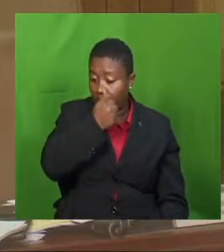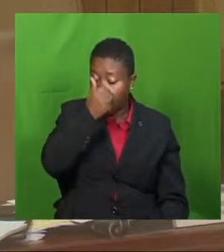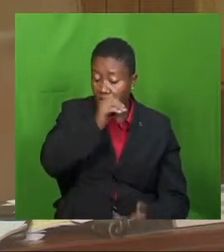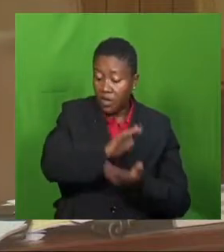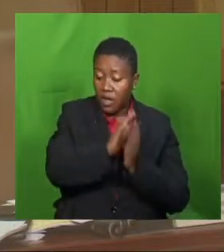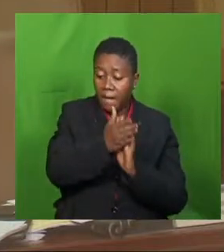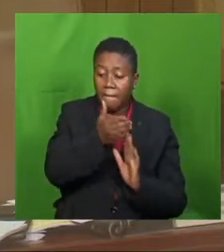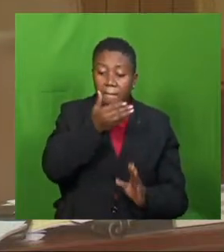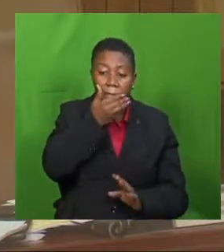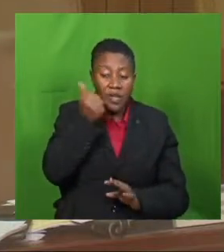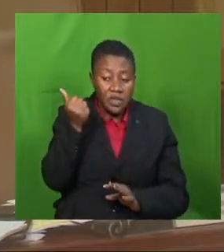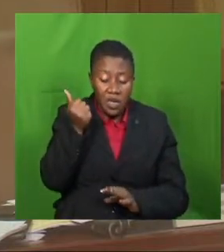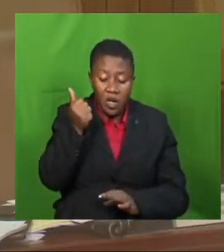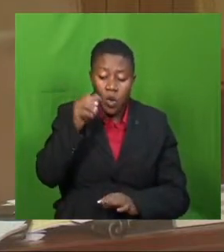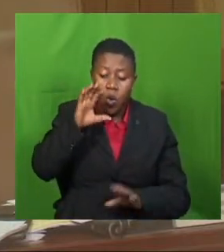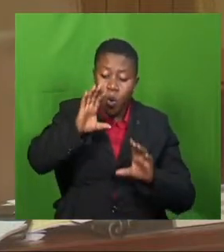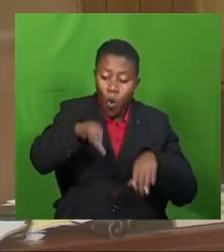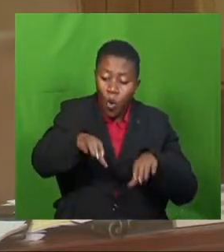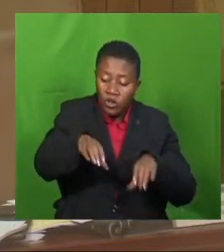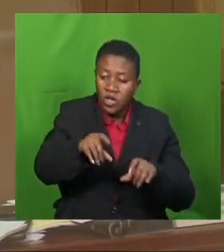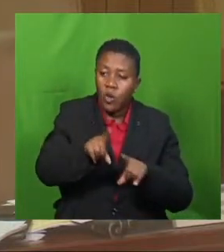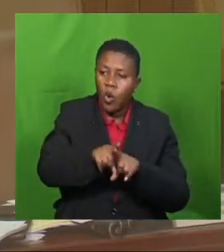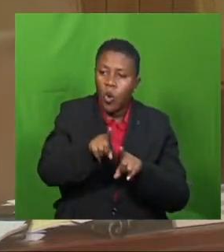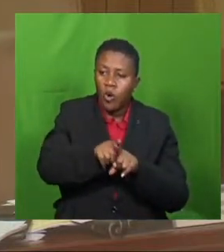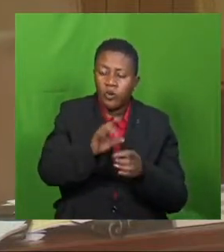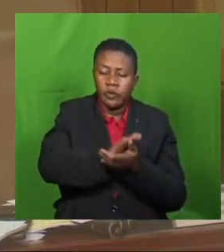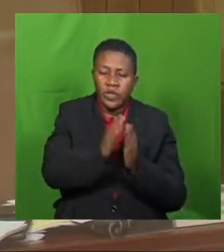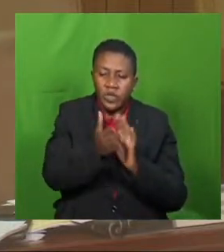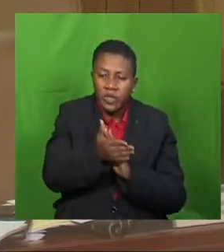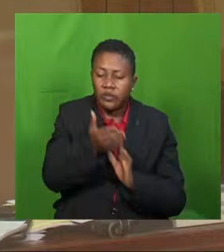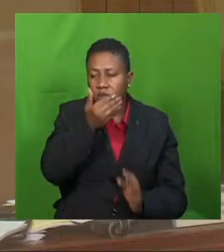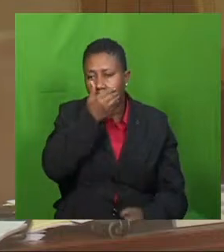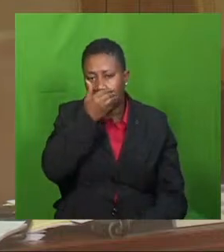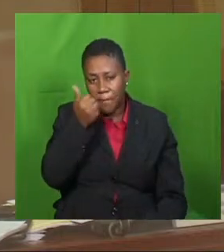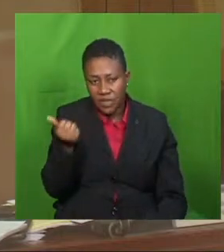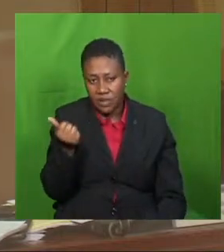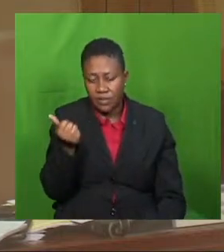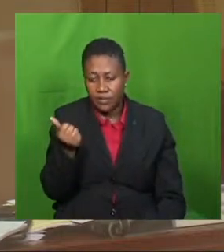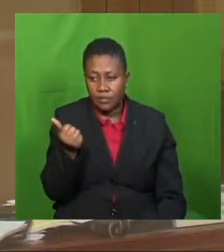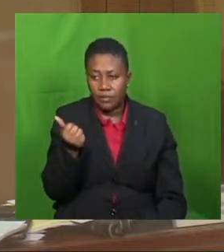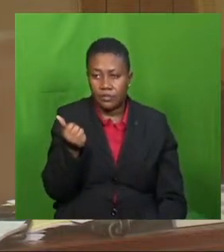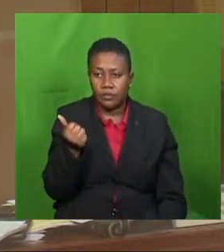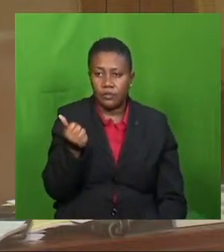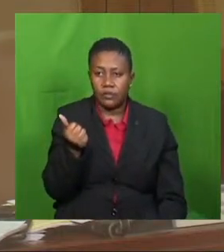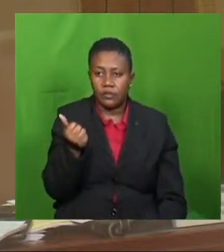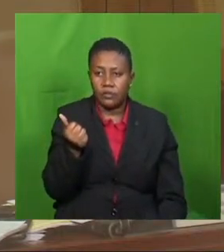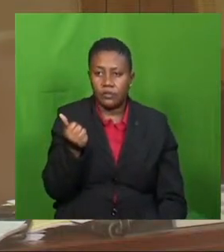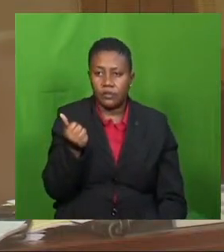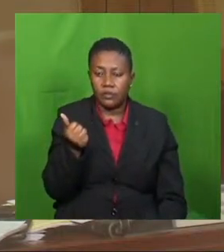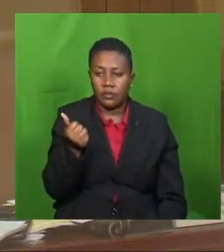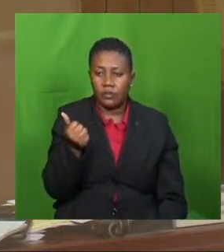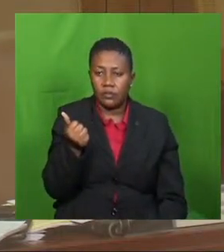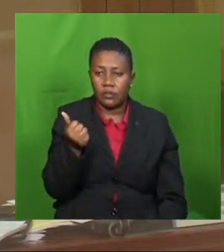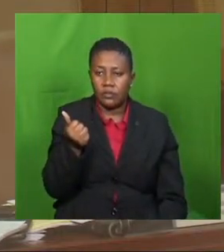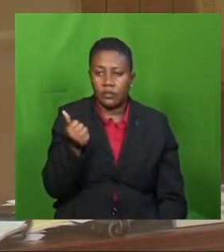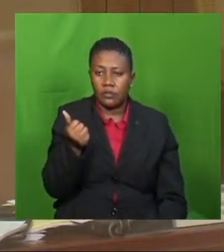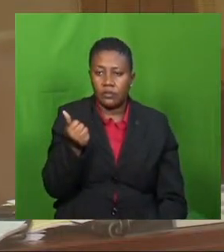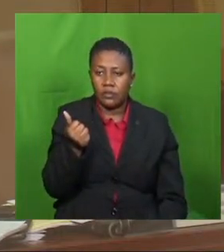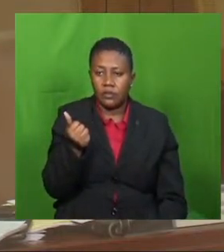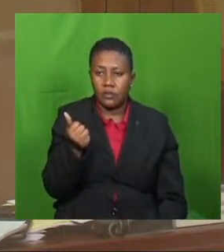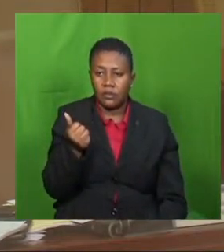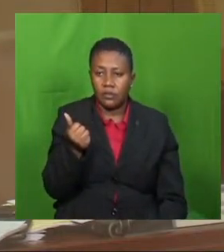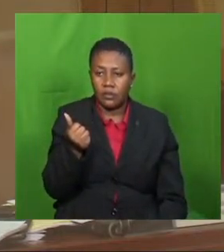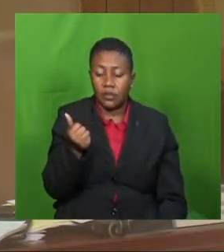AFTA succeeds, then it means that we'll be able to deal with the threat and menace of poverty and other ills that